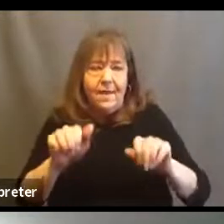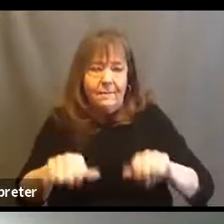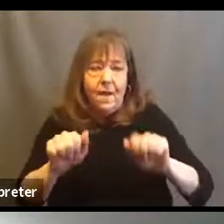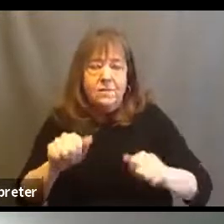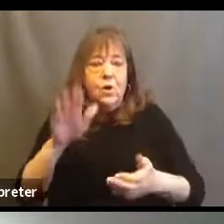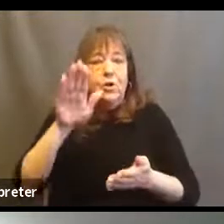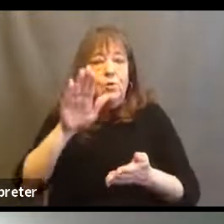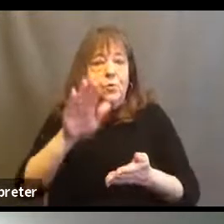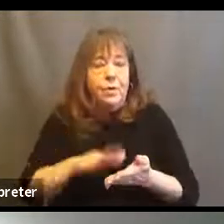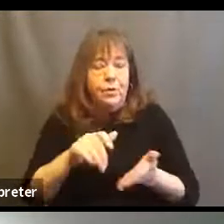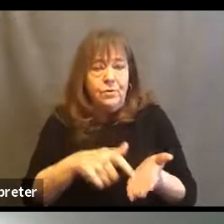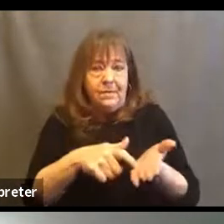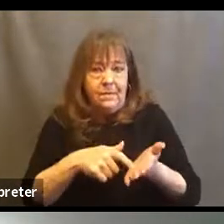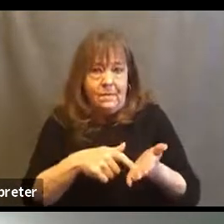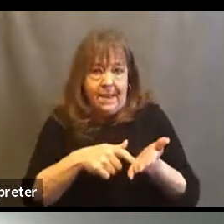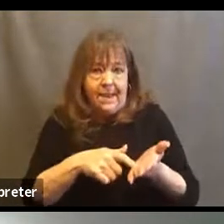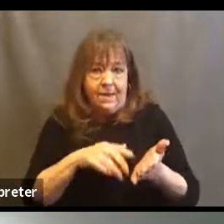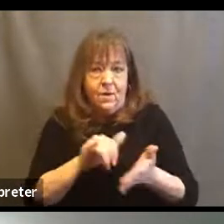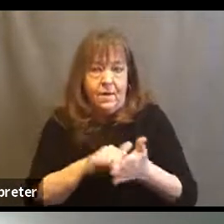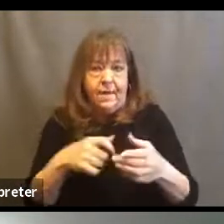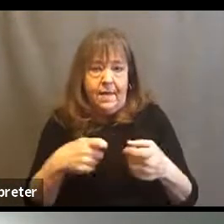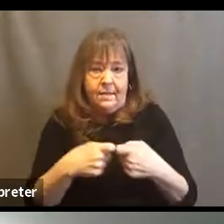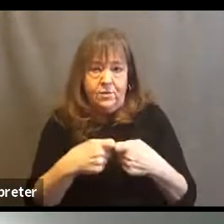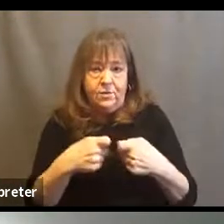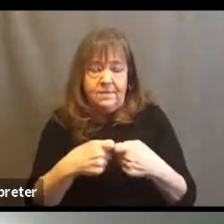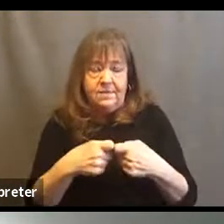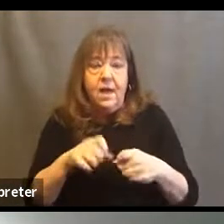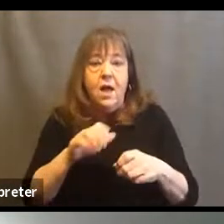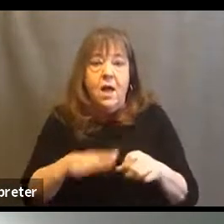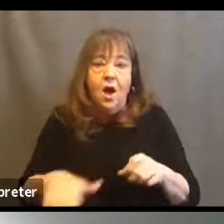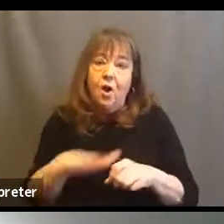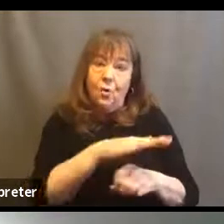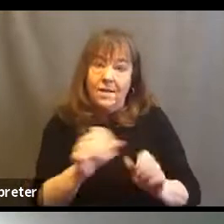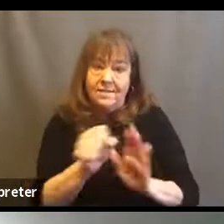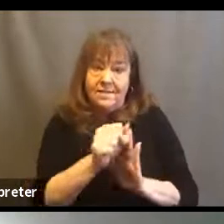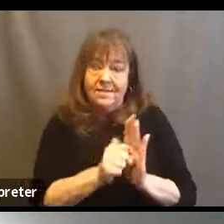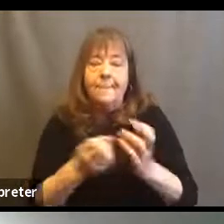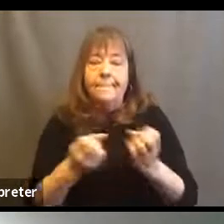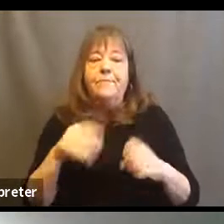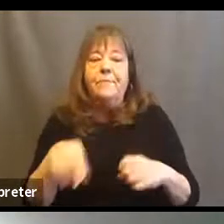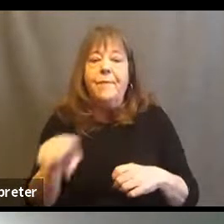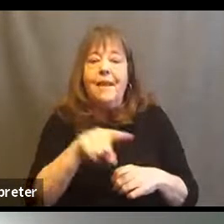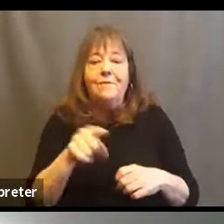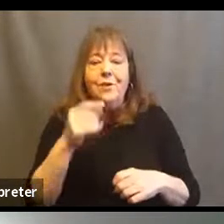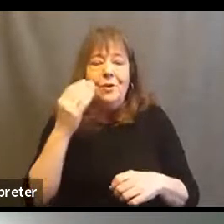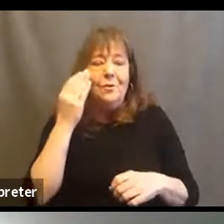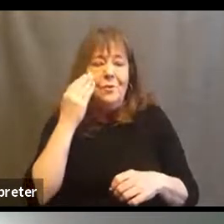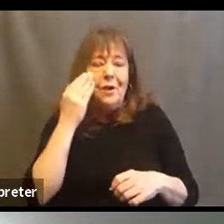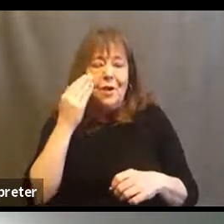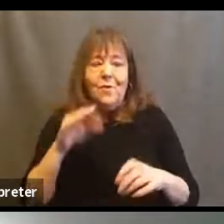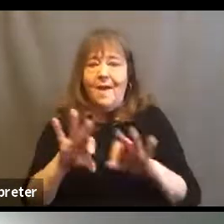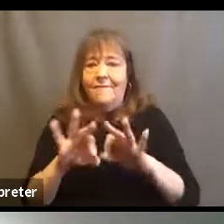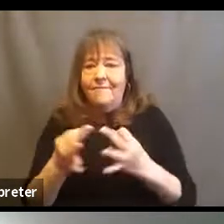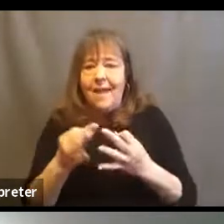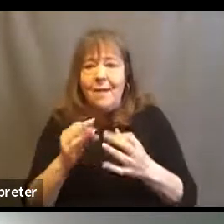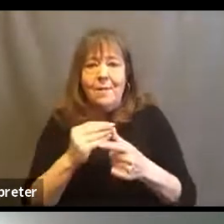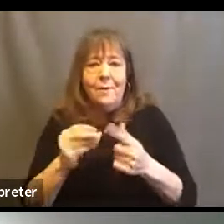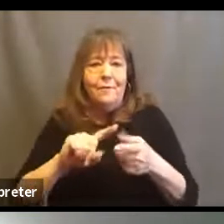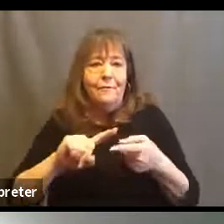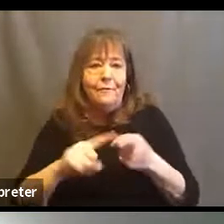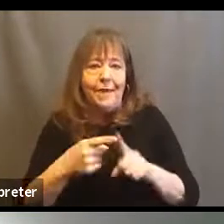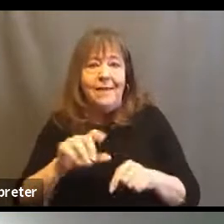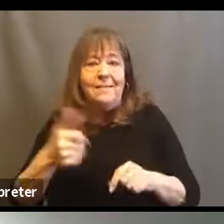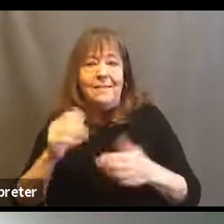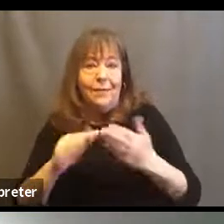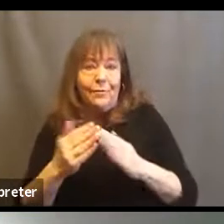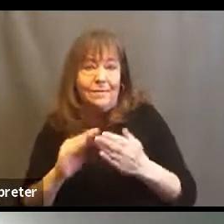energy supplies statewide. You've noticed that many of you, if you have relatives, if you have family members or friends in other